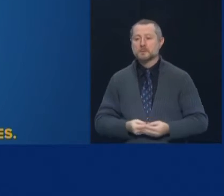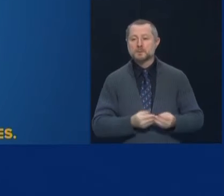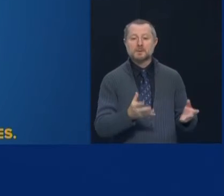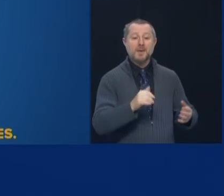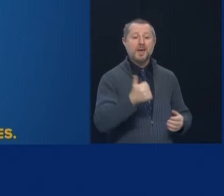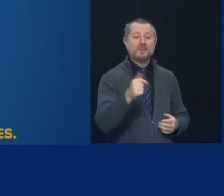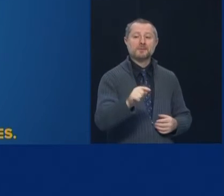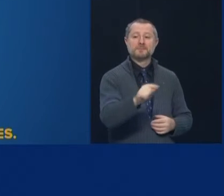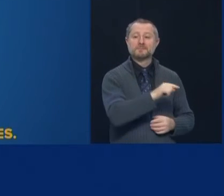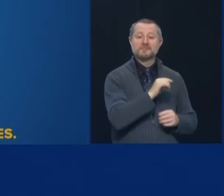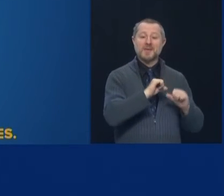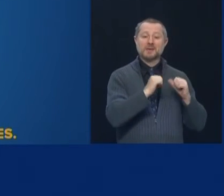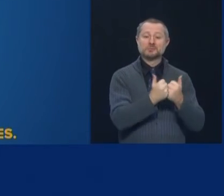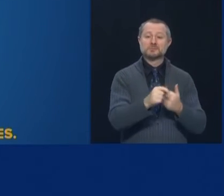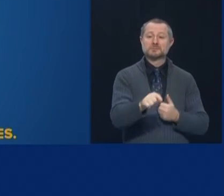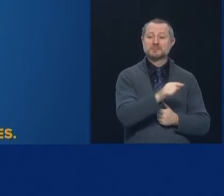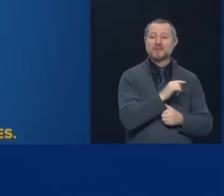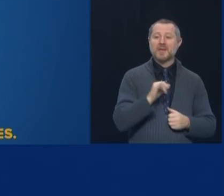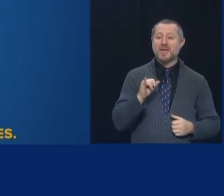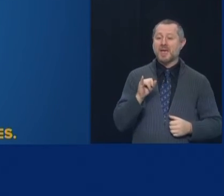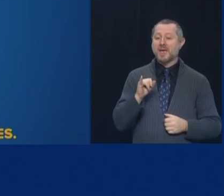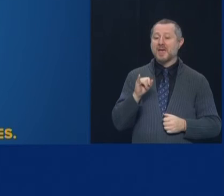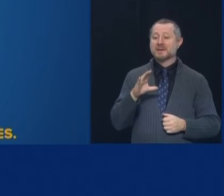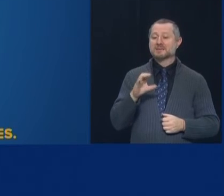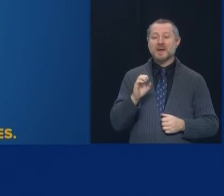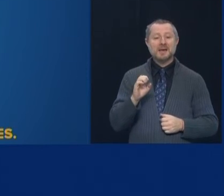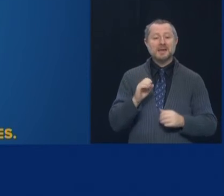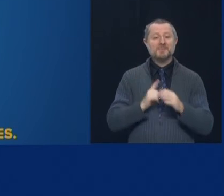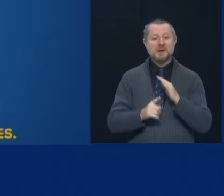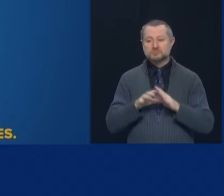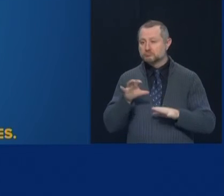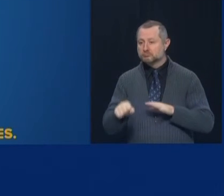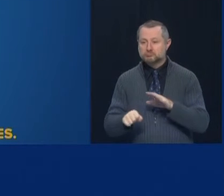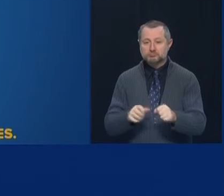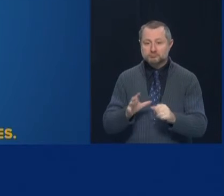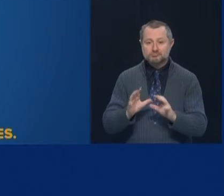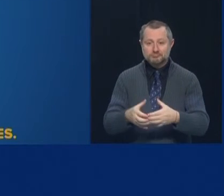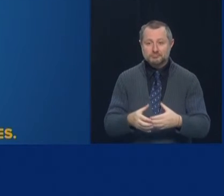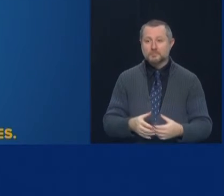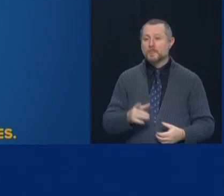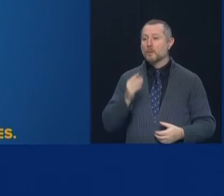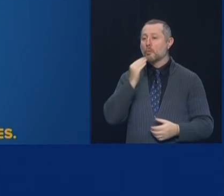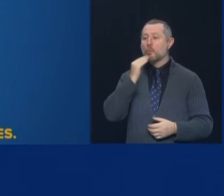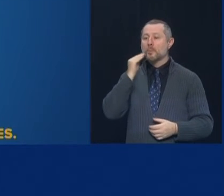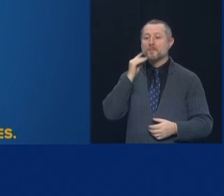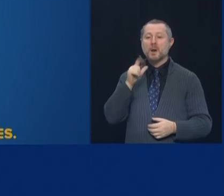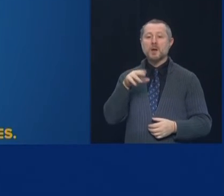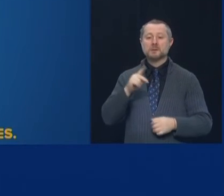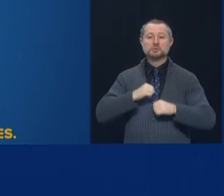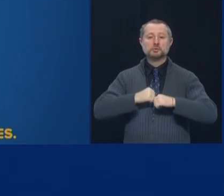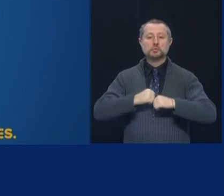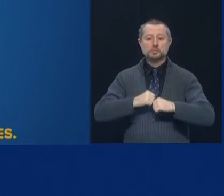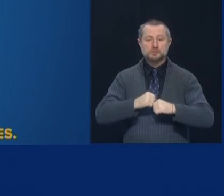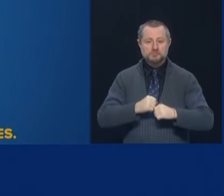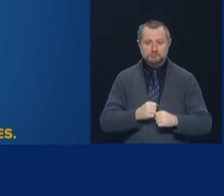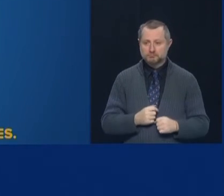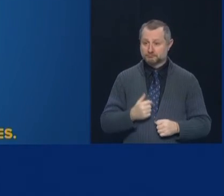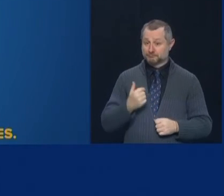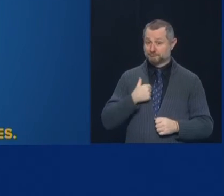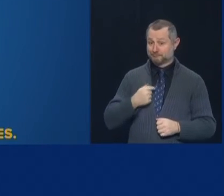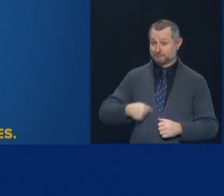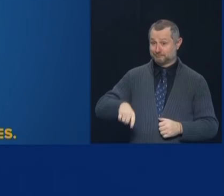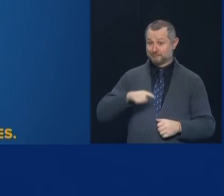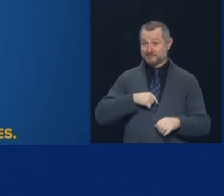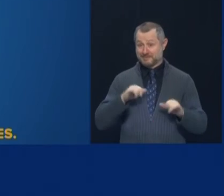triggers ICE and Homeland Security. We have lived this fight in New York with the Trusted